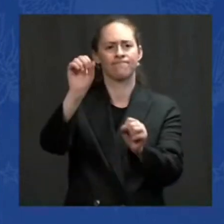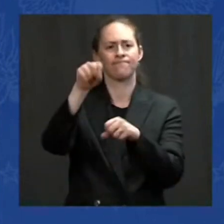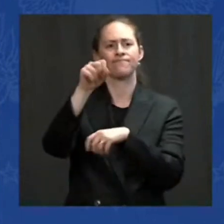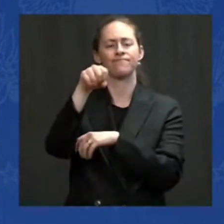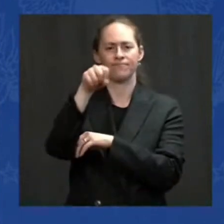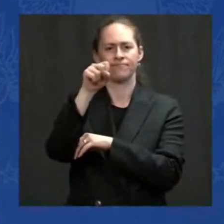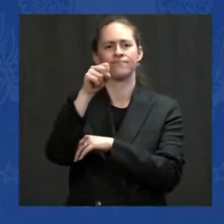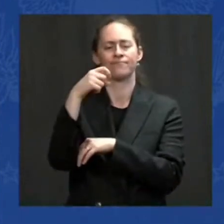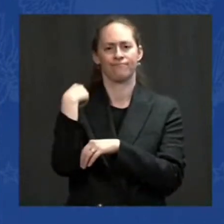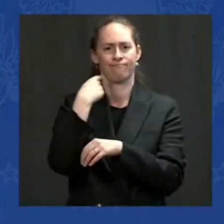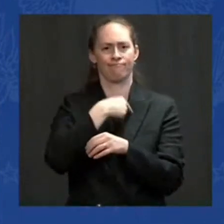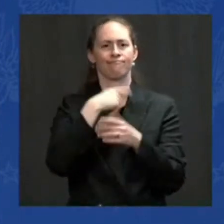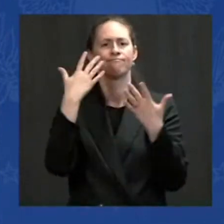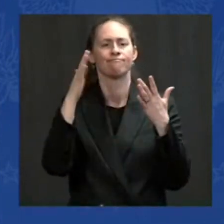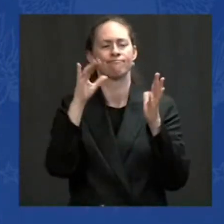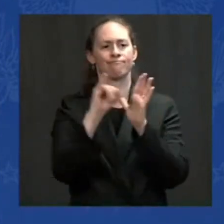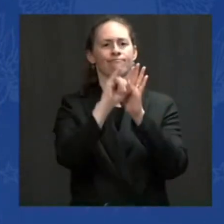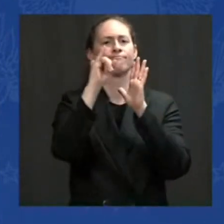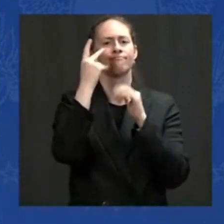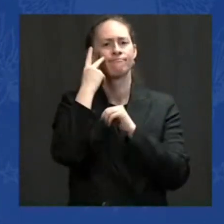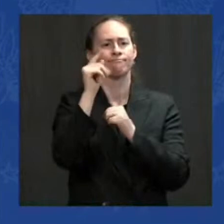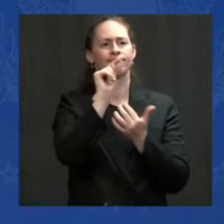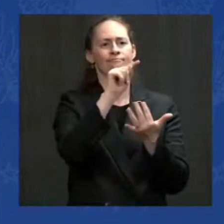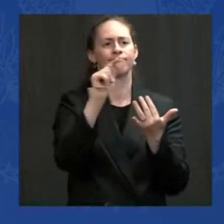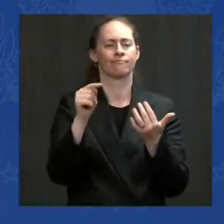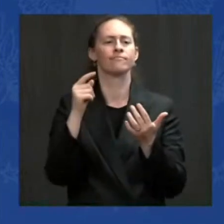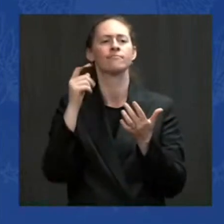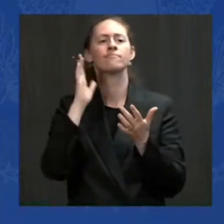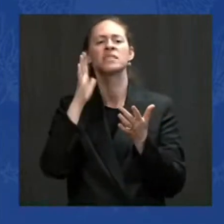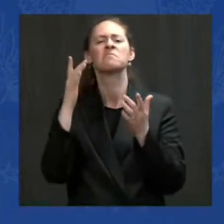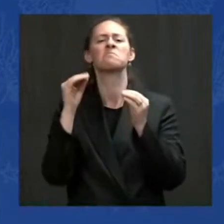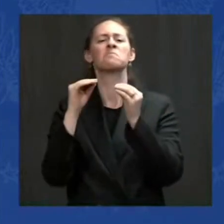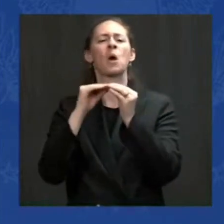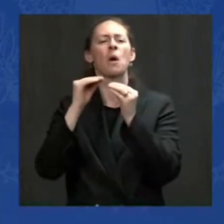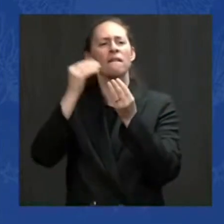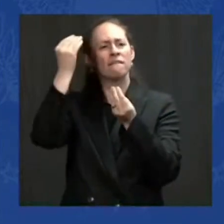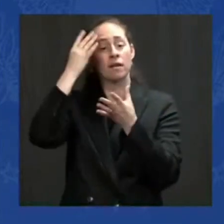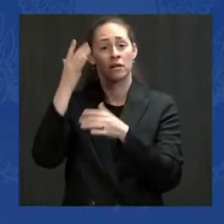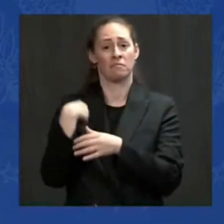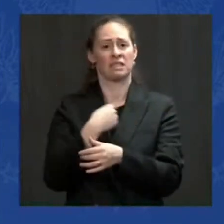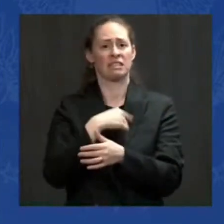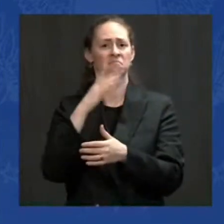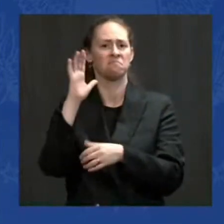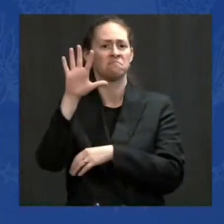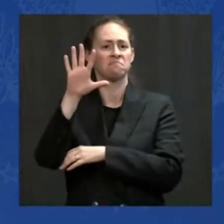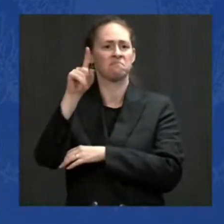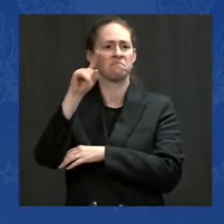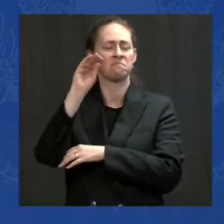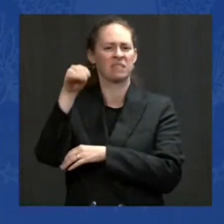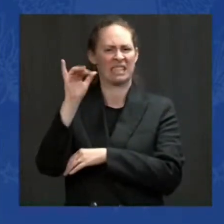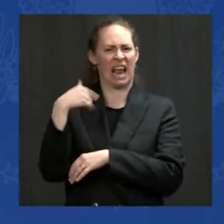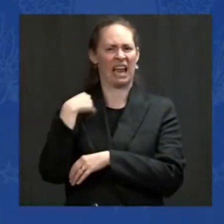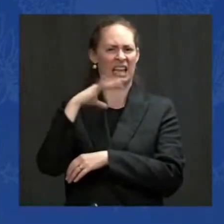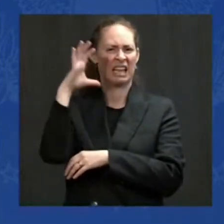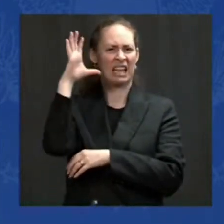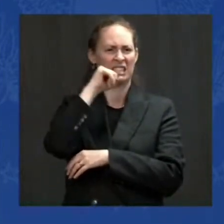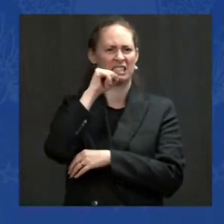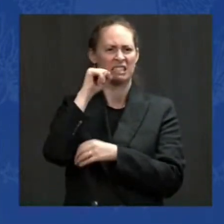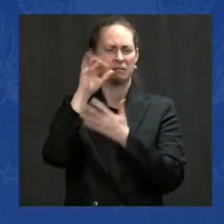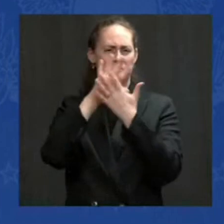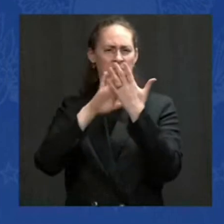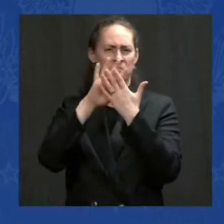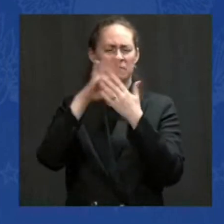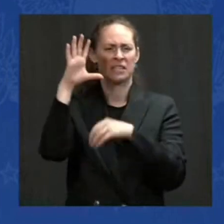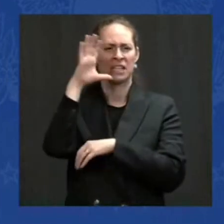then update our estimates. So this 51% is an estimate of about the first 600 sequences. It